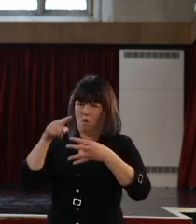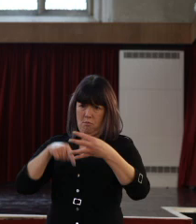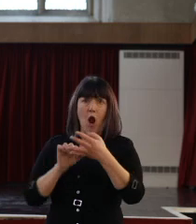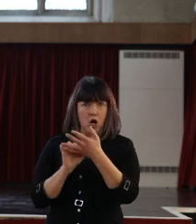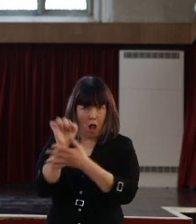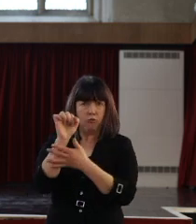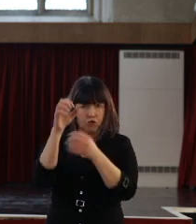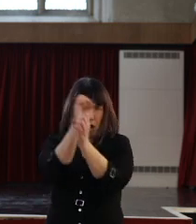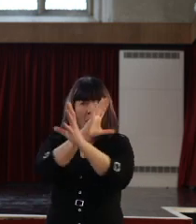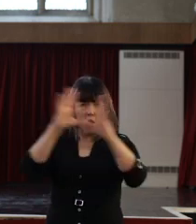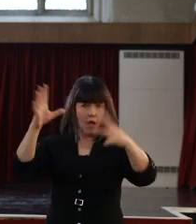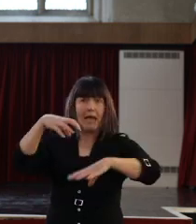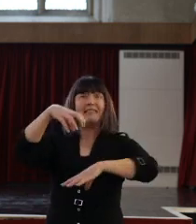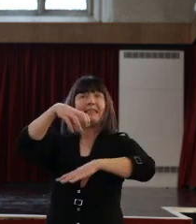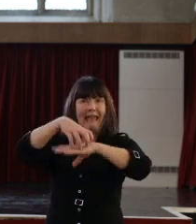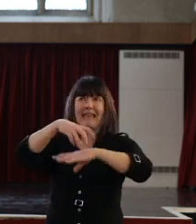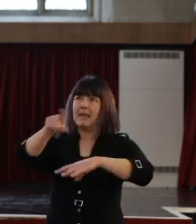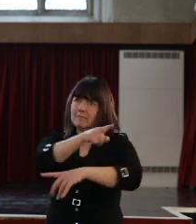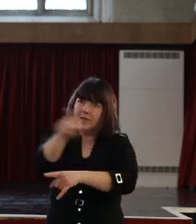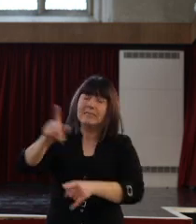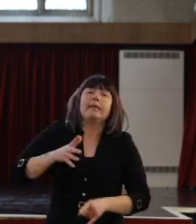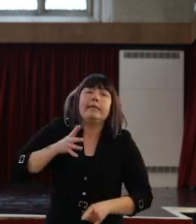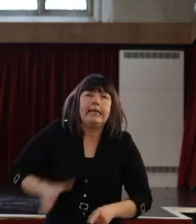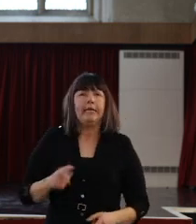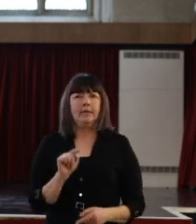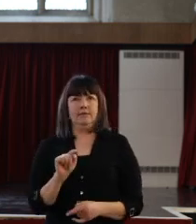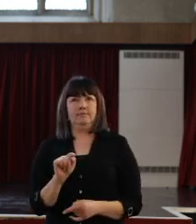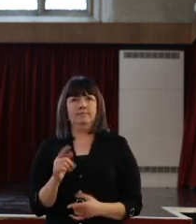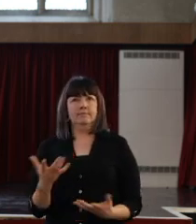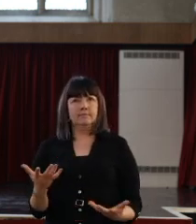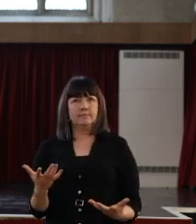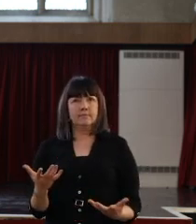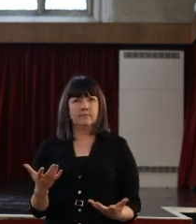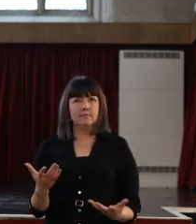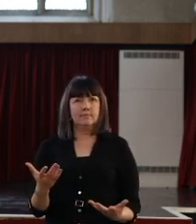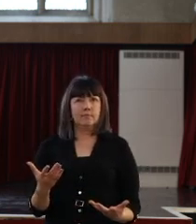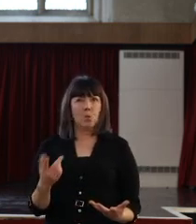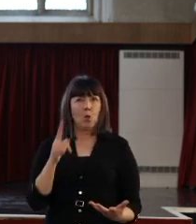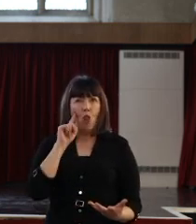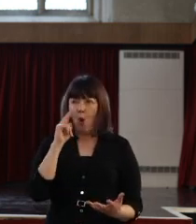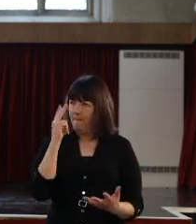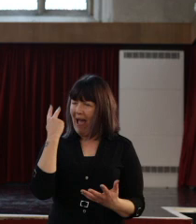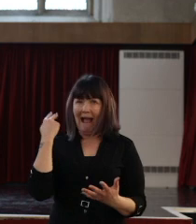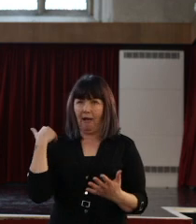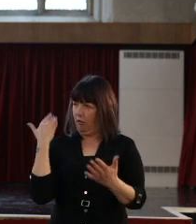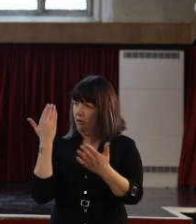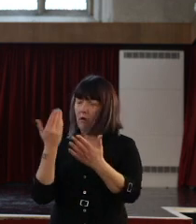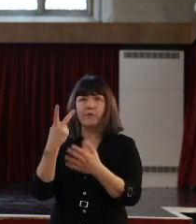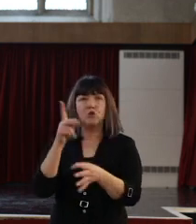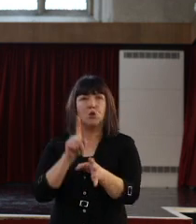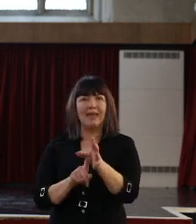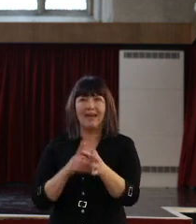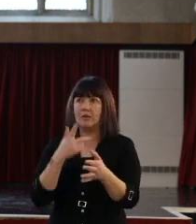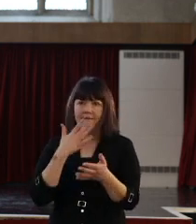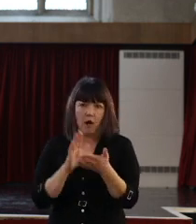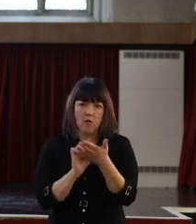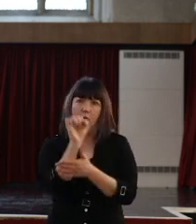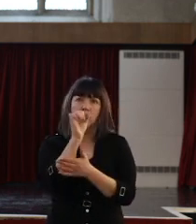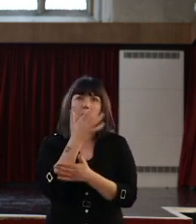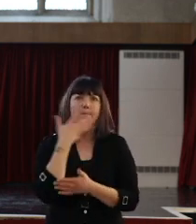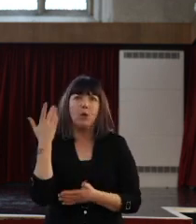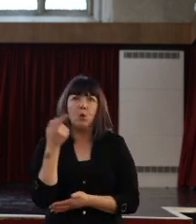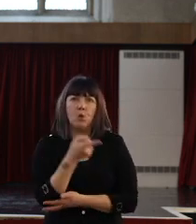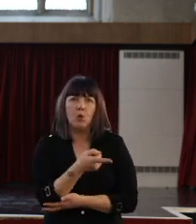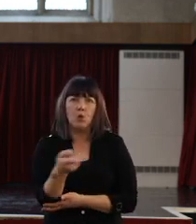an absolute necessity. After the last 2 years, one thing we can all know for certain is that life without culture is life with